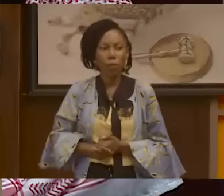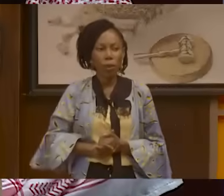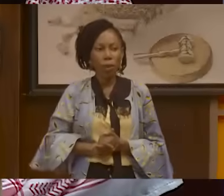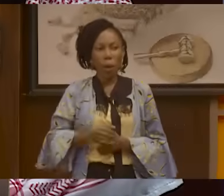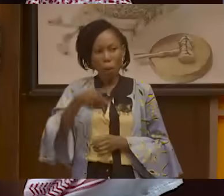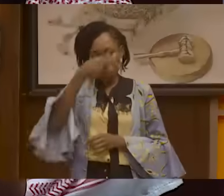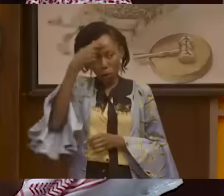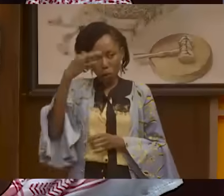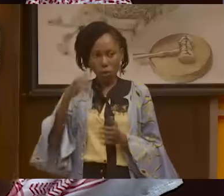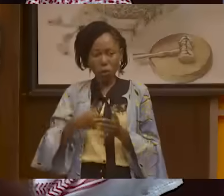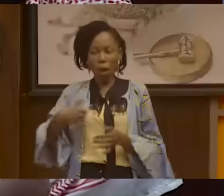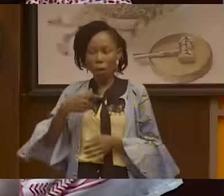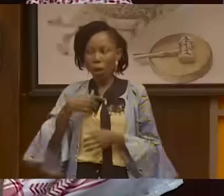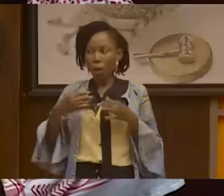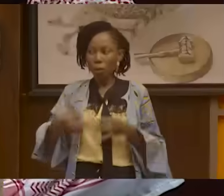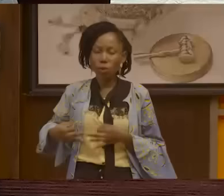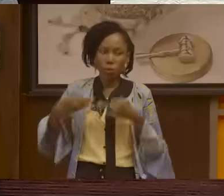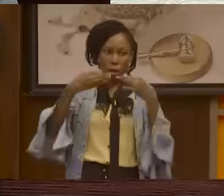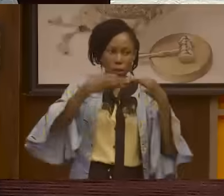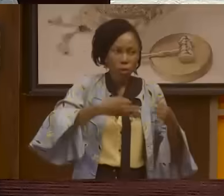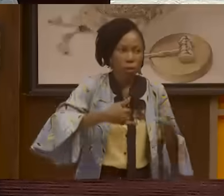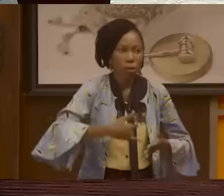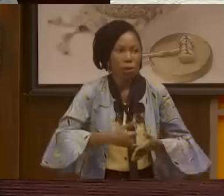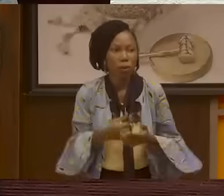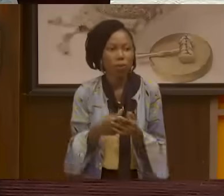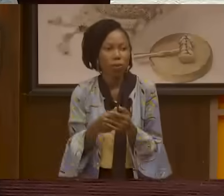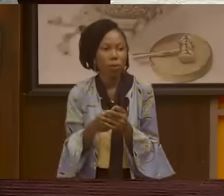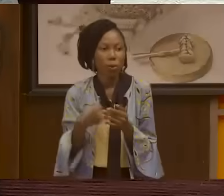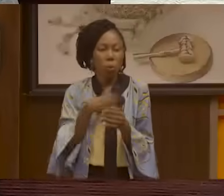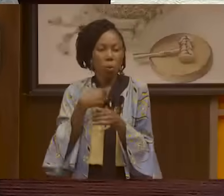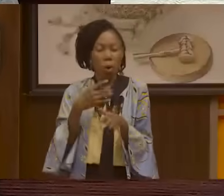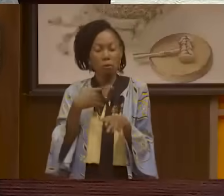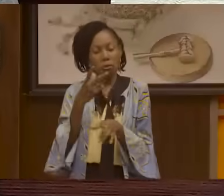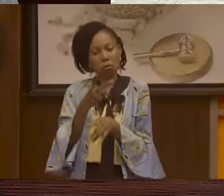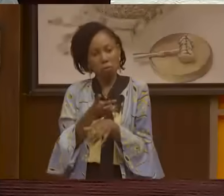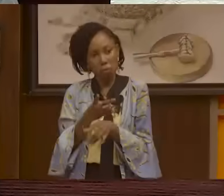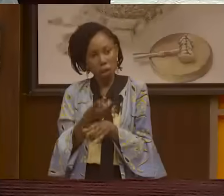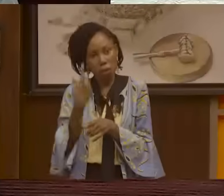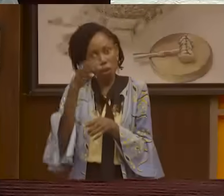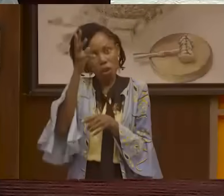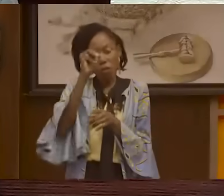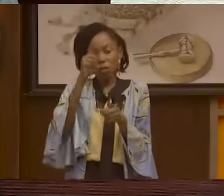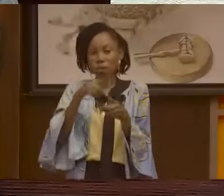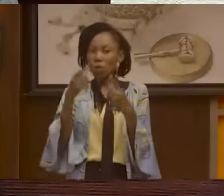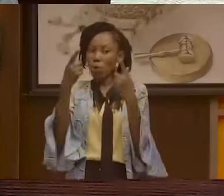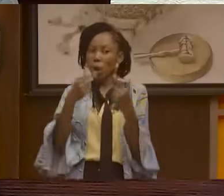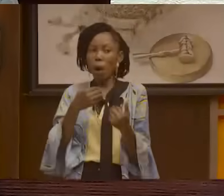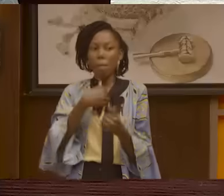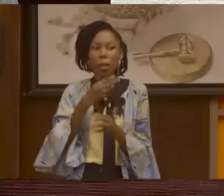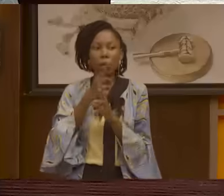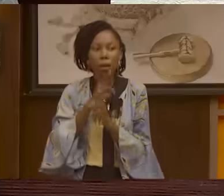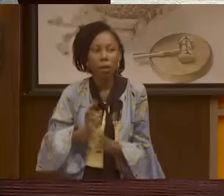So because of this, I'm going to adjourn. Yes, ma'am. Now, we leave room for him to respond